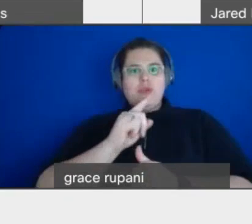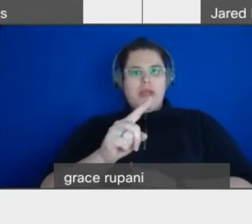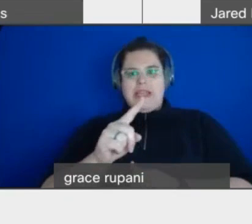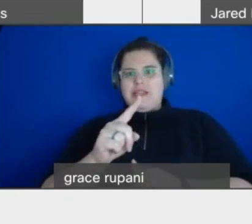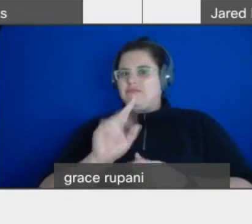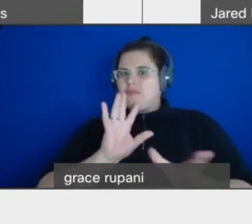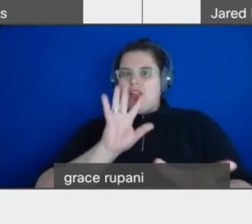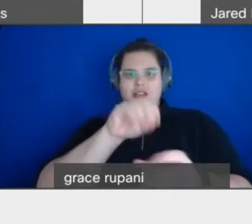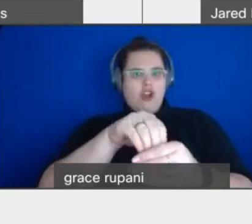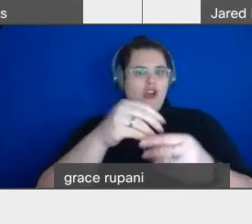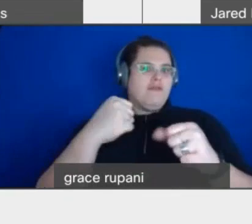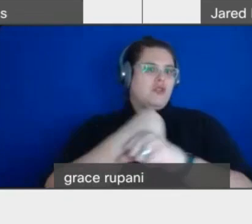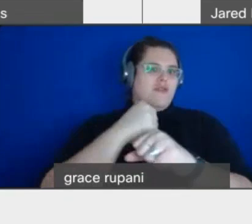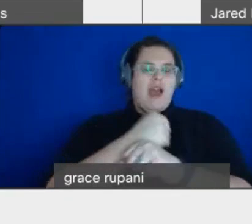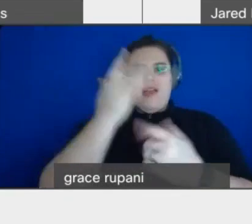this COVID.